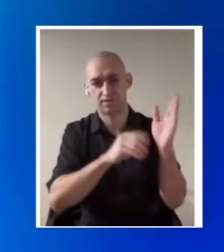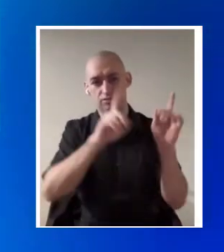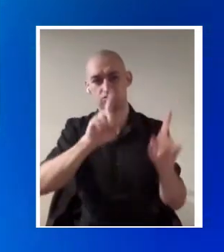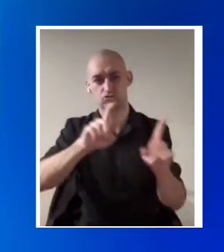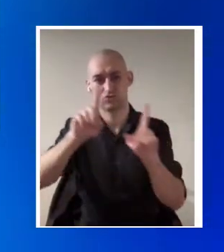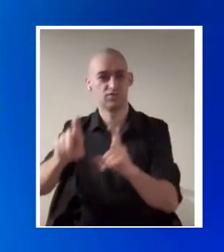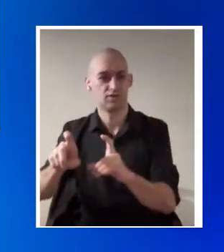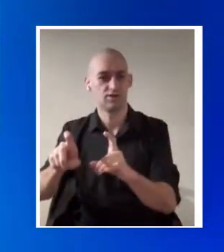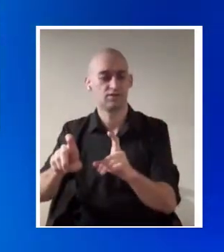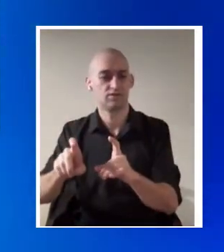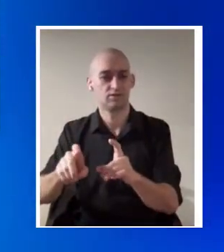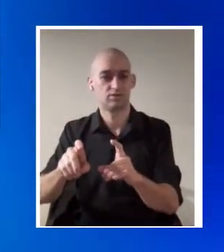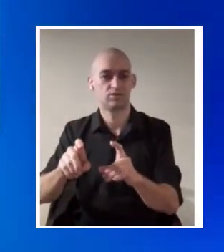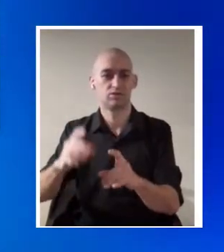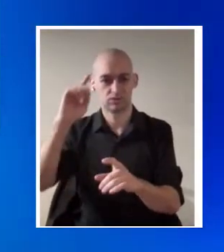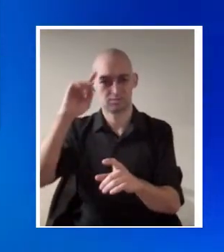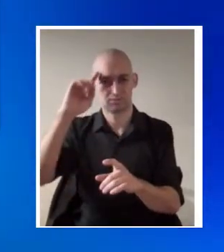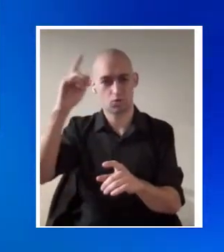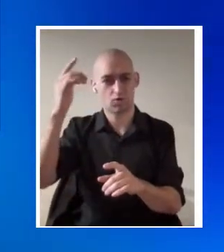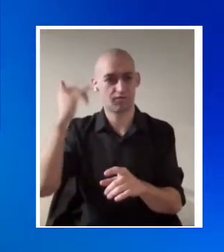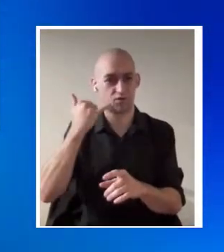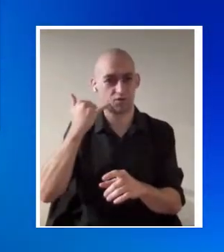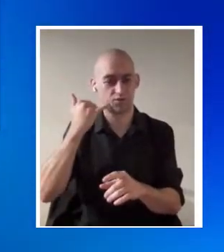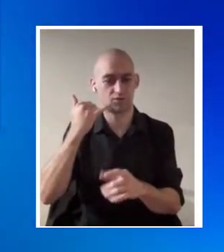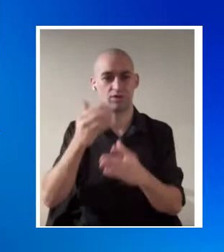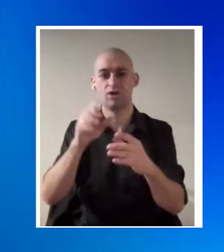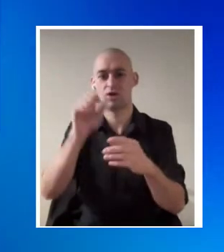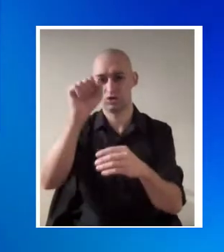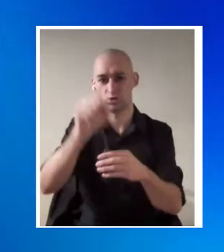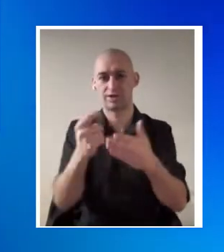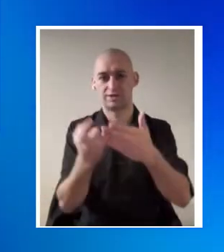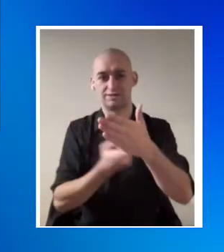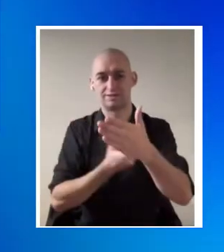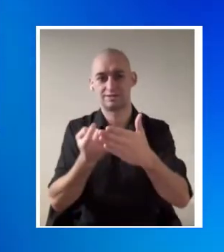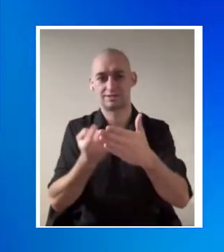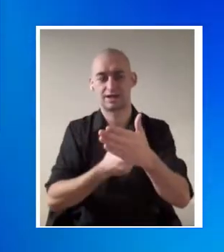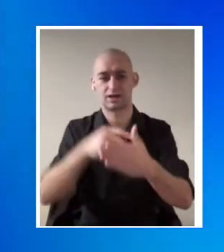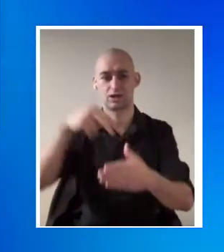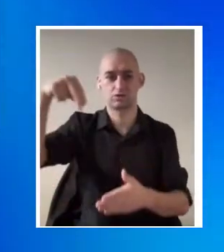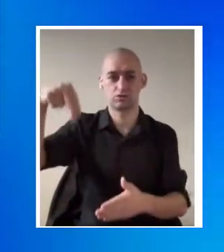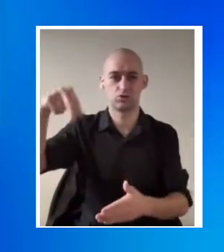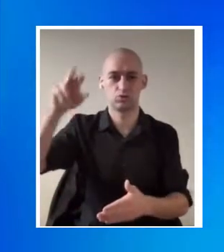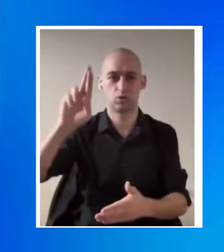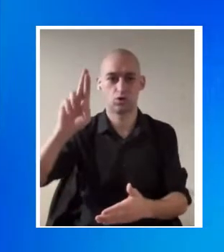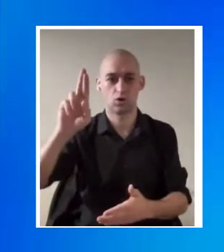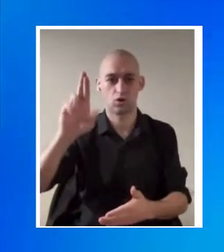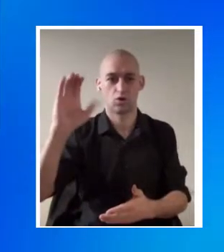smartphone by scanning the QR code or using a laptop.